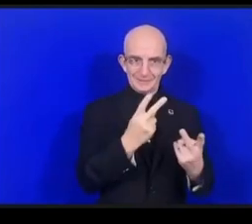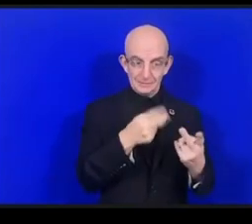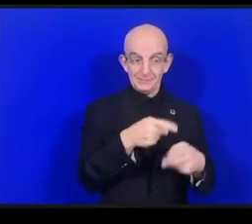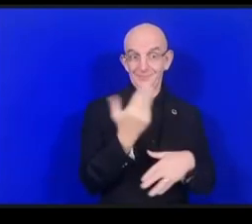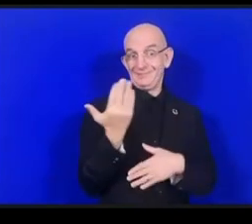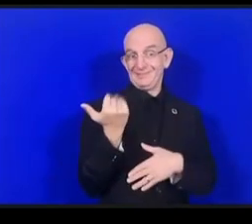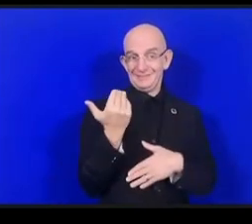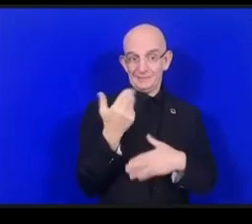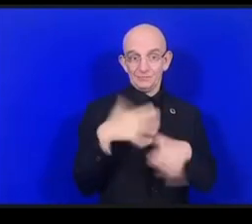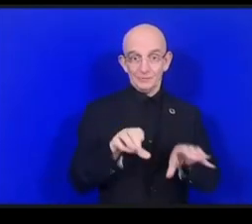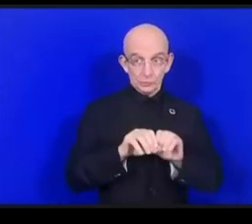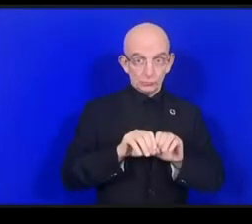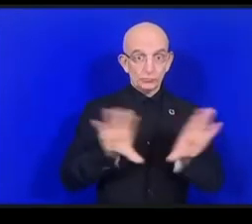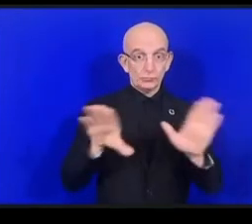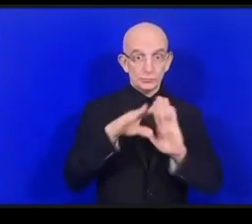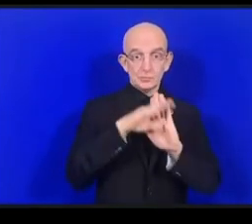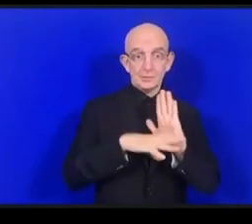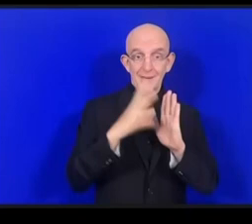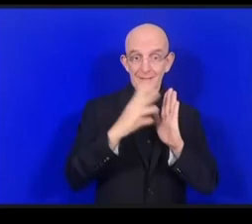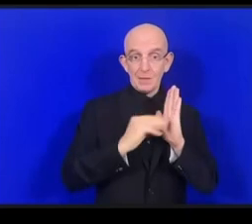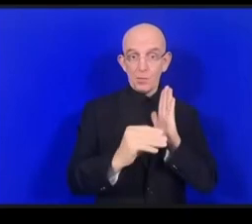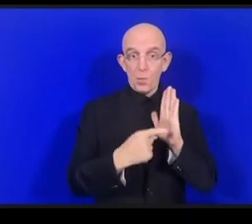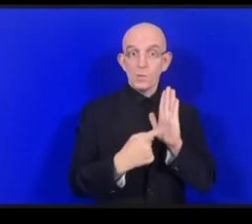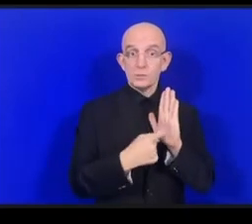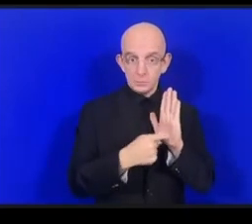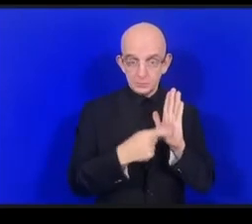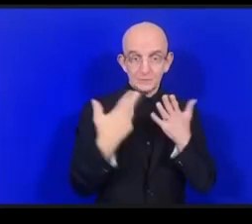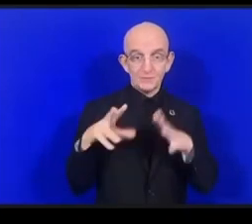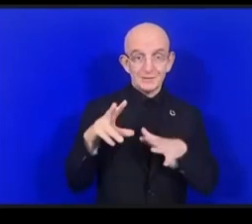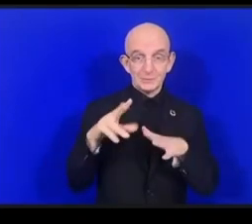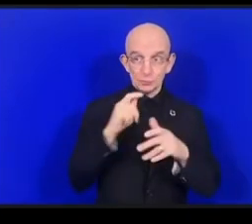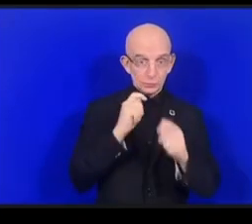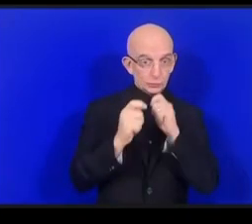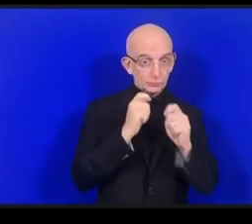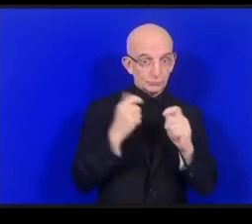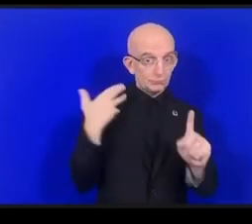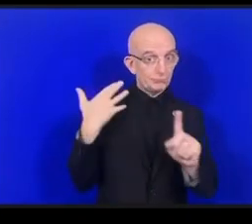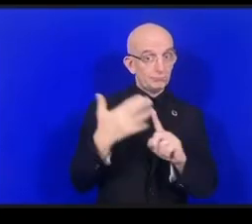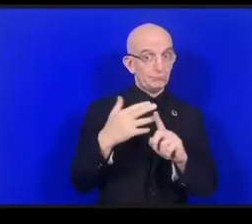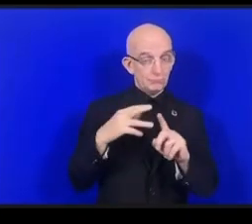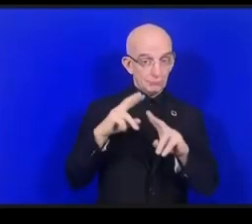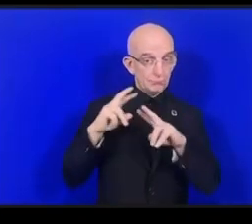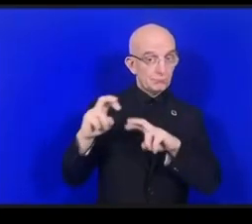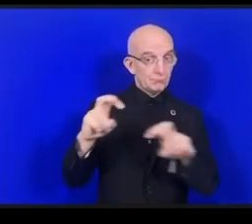to Internet of Things and